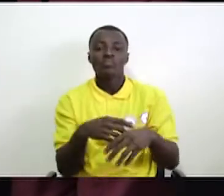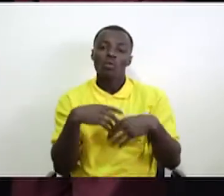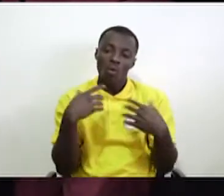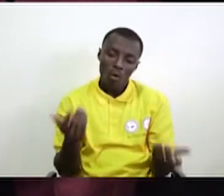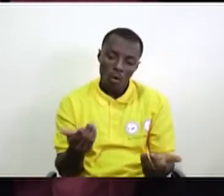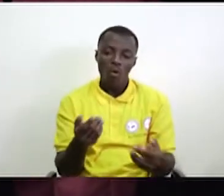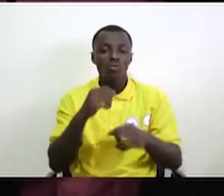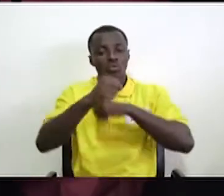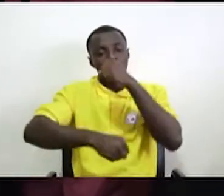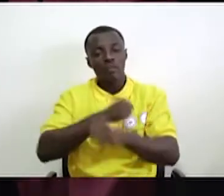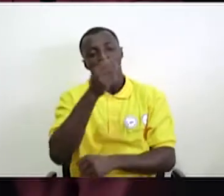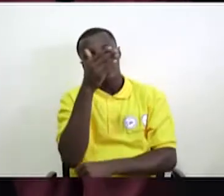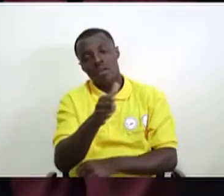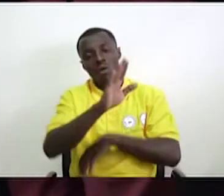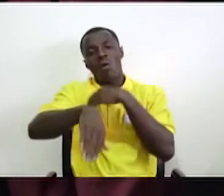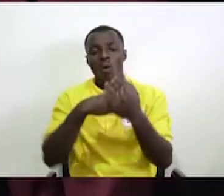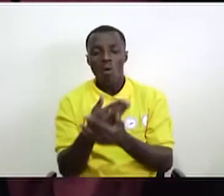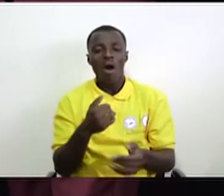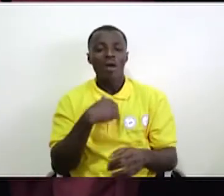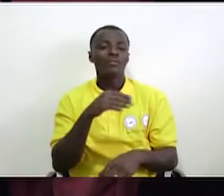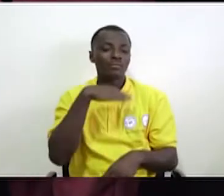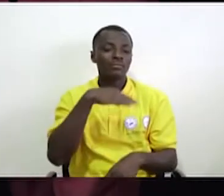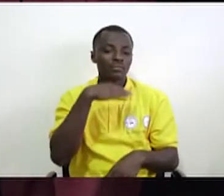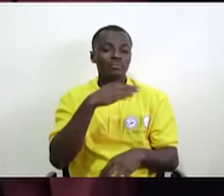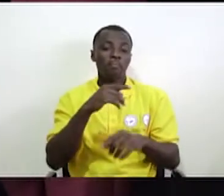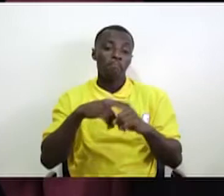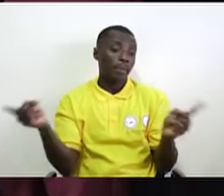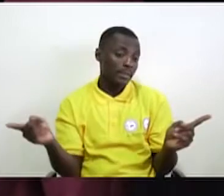are facing me.